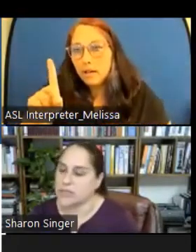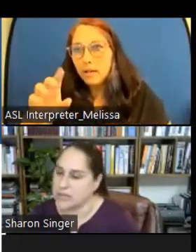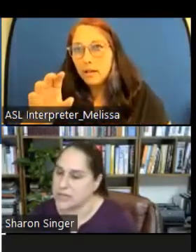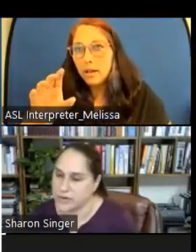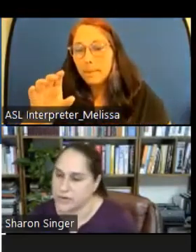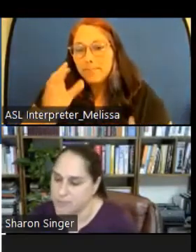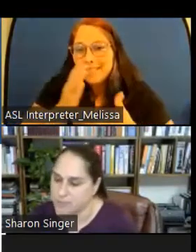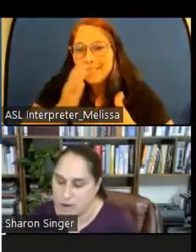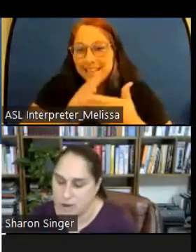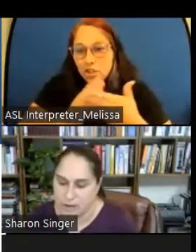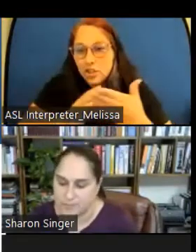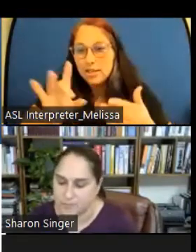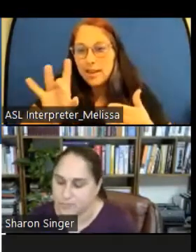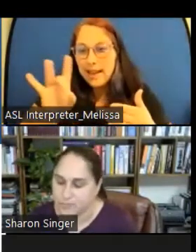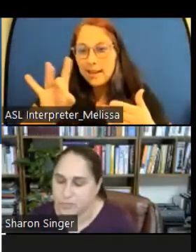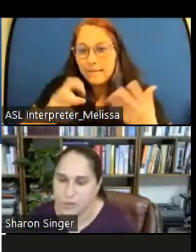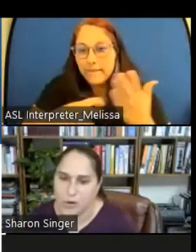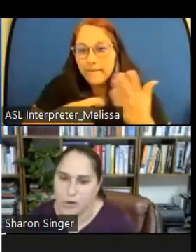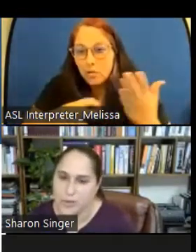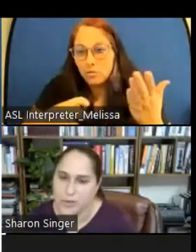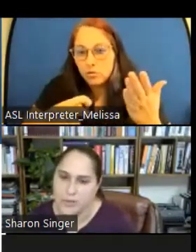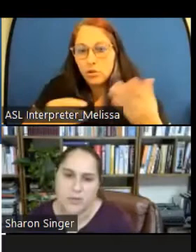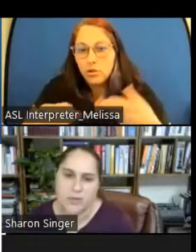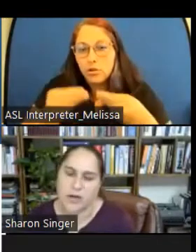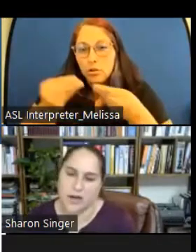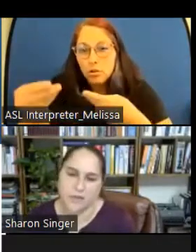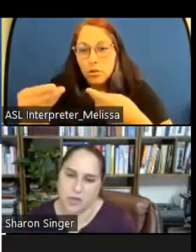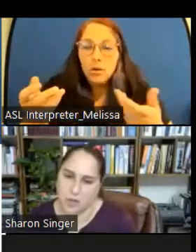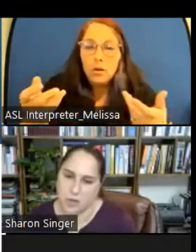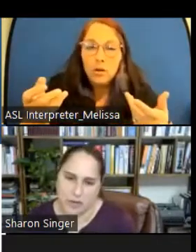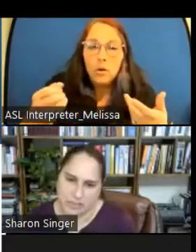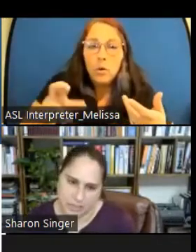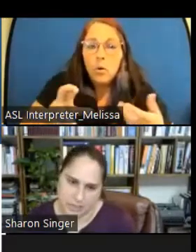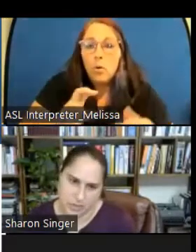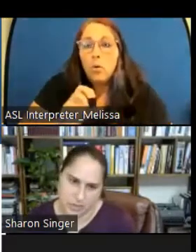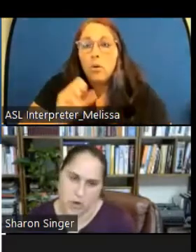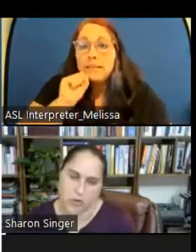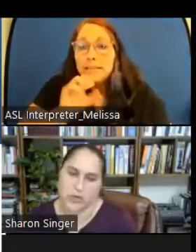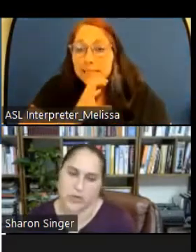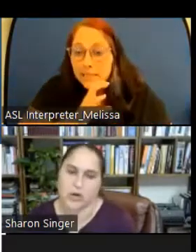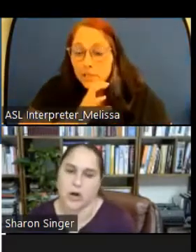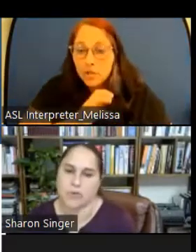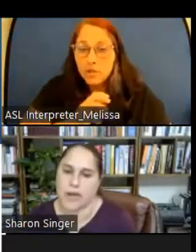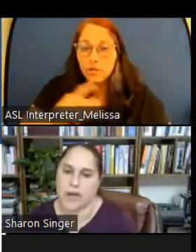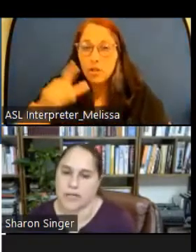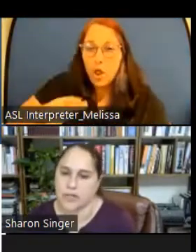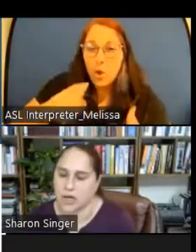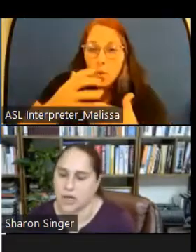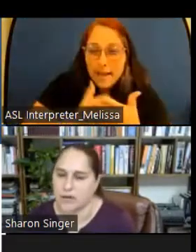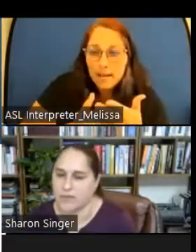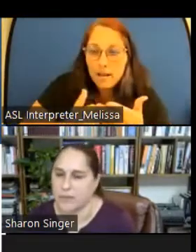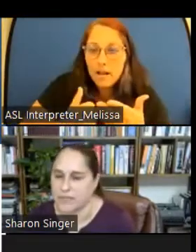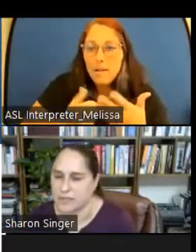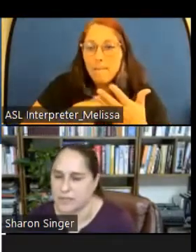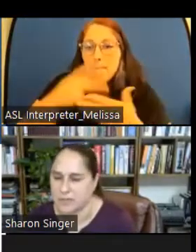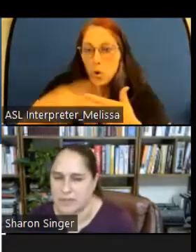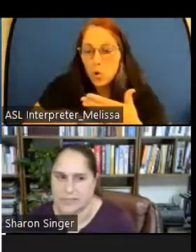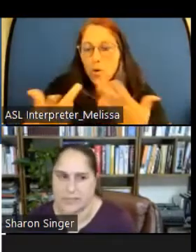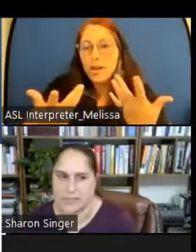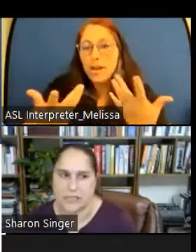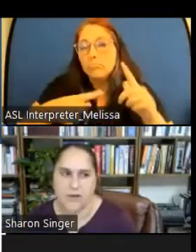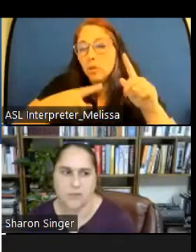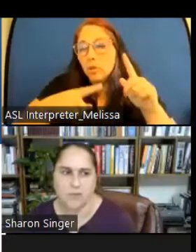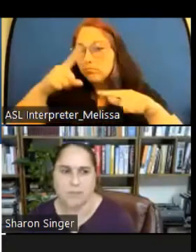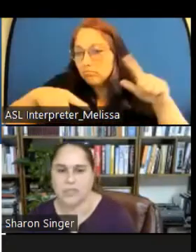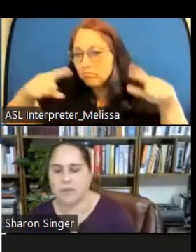or a senior program for low-income seniors. So there are a range of possible